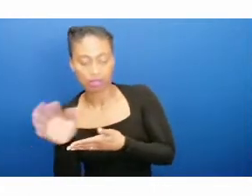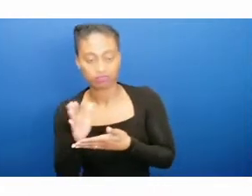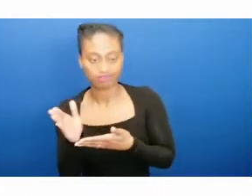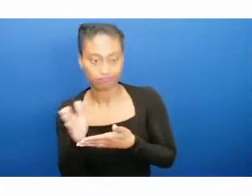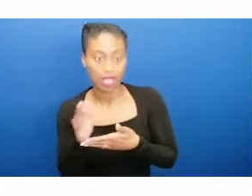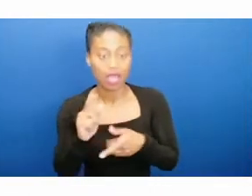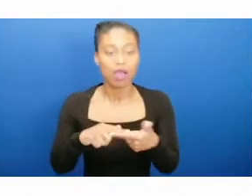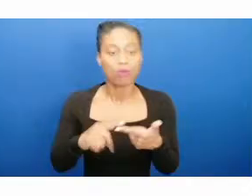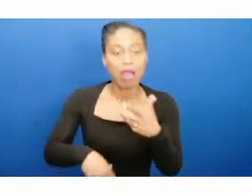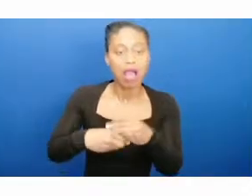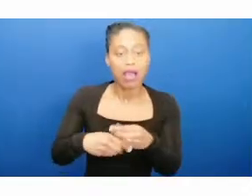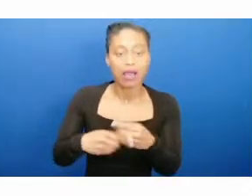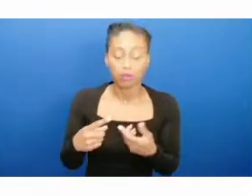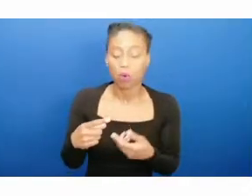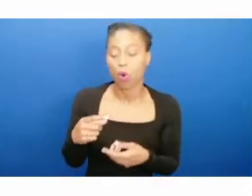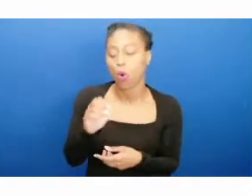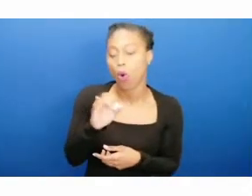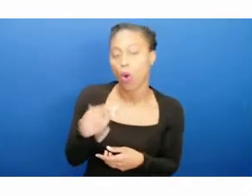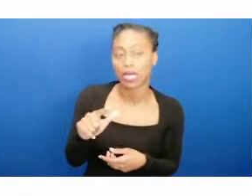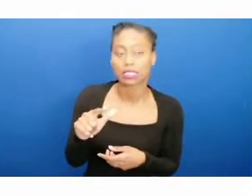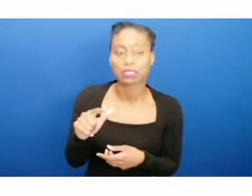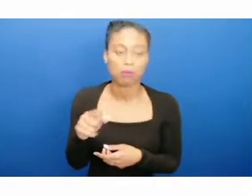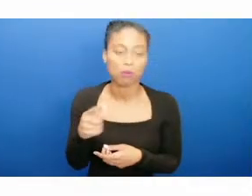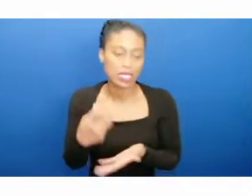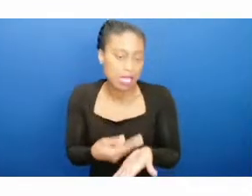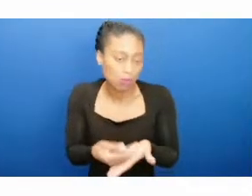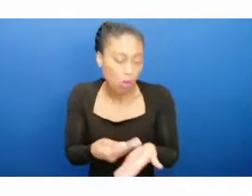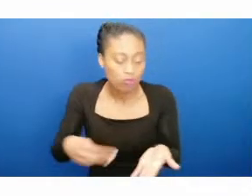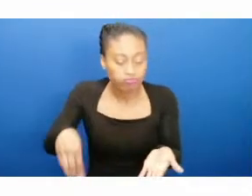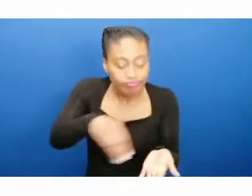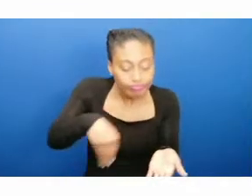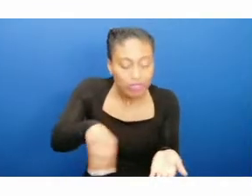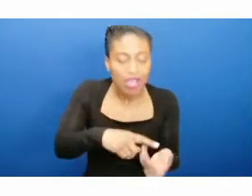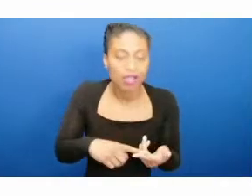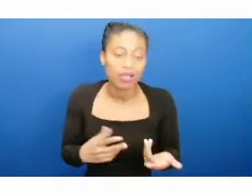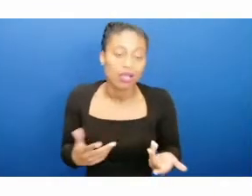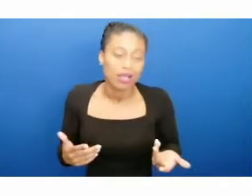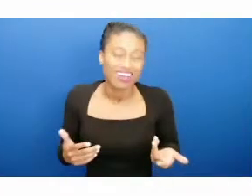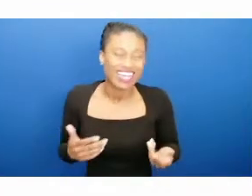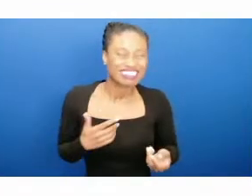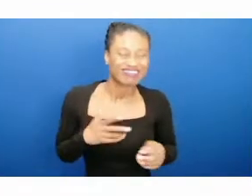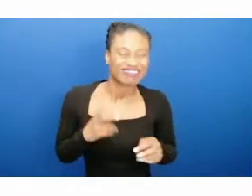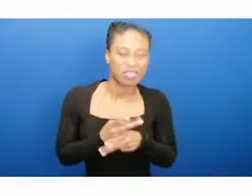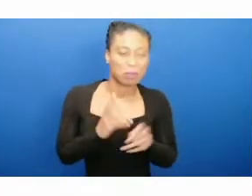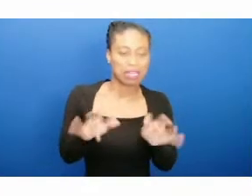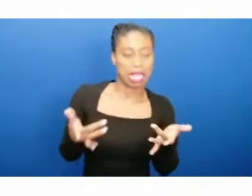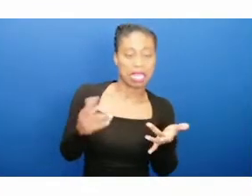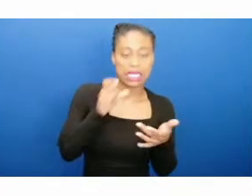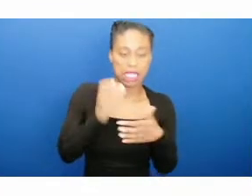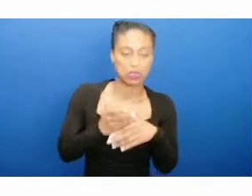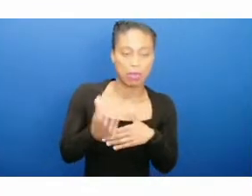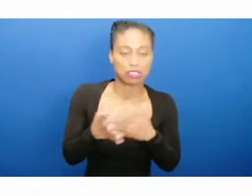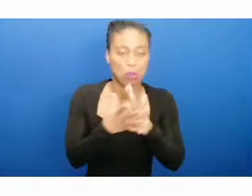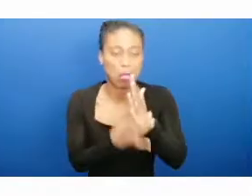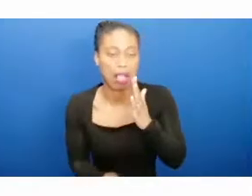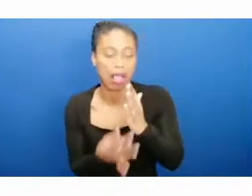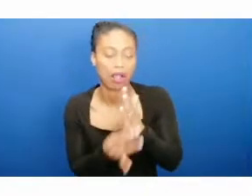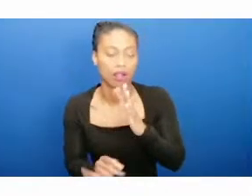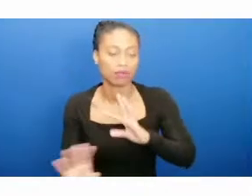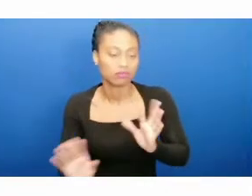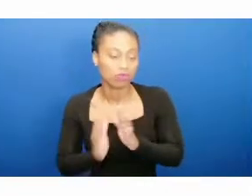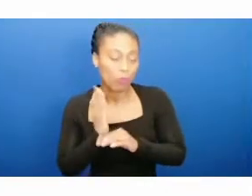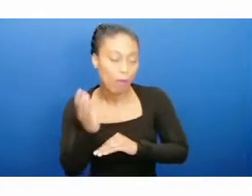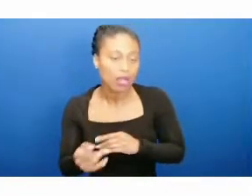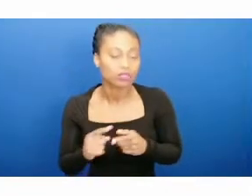oil to my skillet. You could add more, but I do want to keep this on the light side and not make it too greasy. So I'm adding my